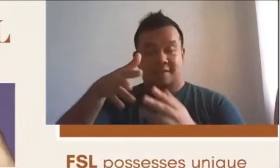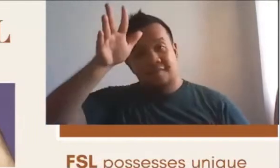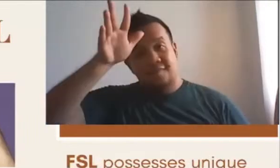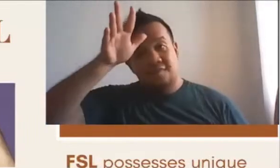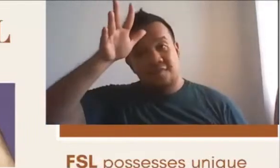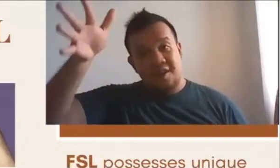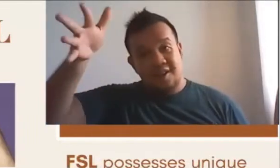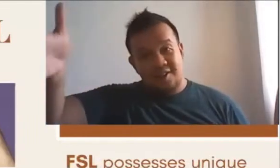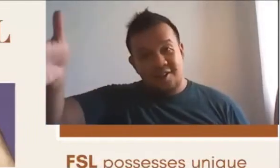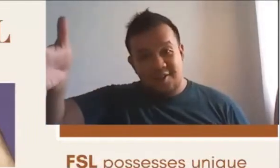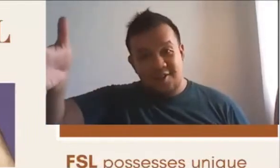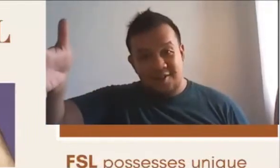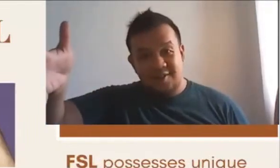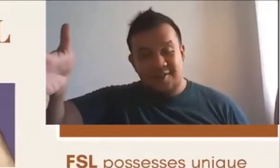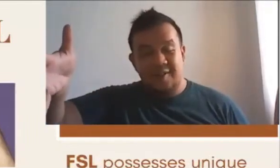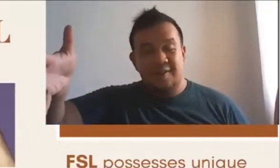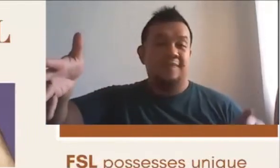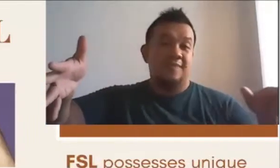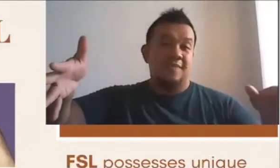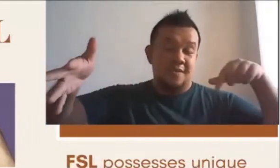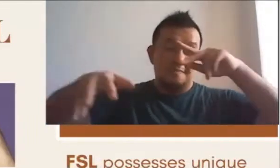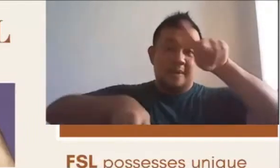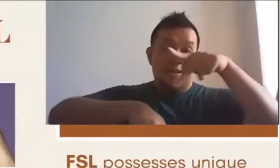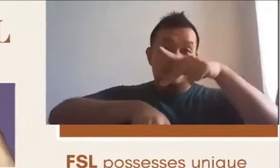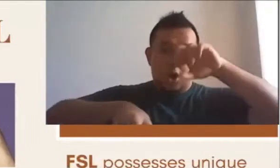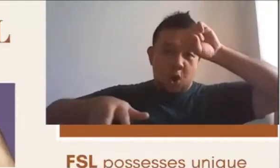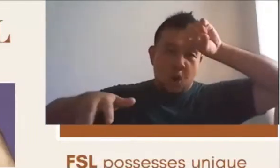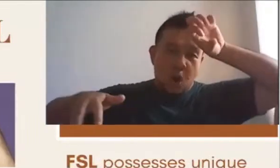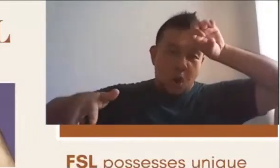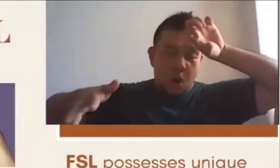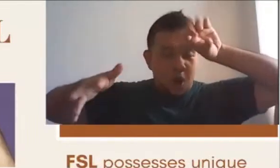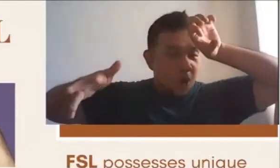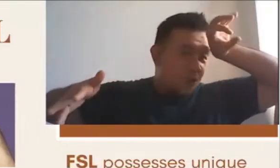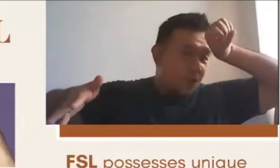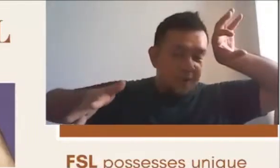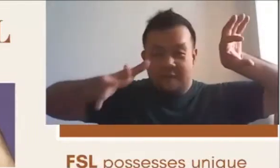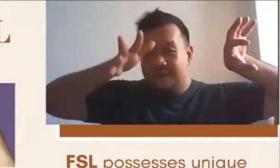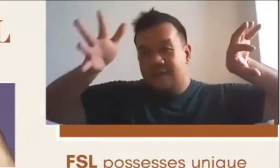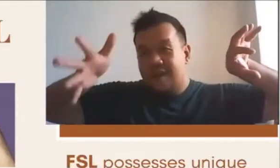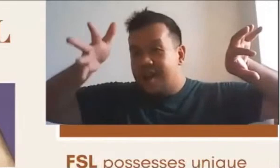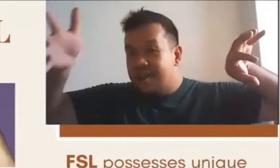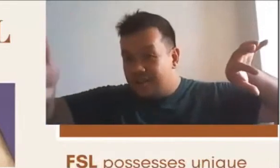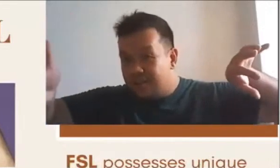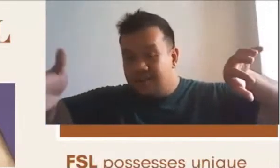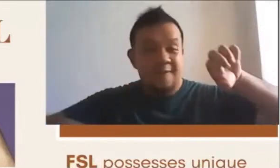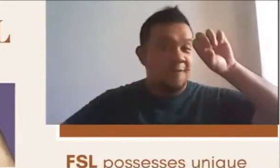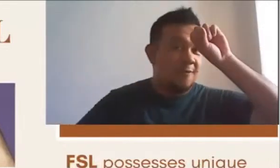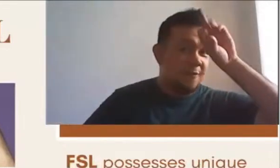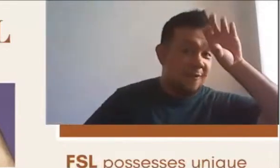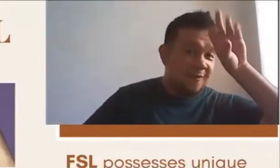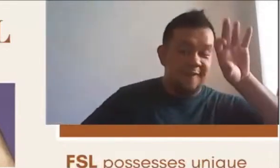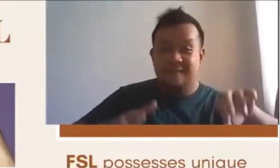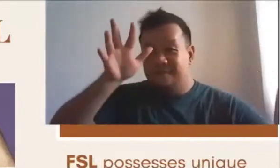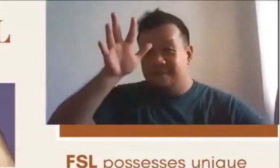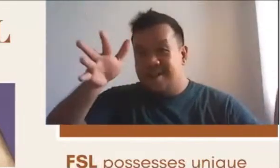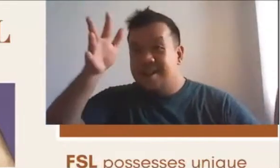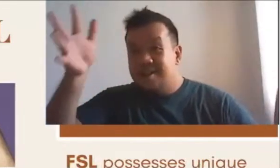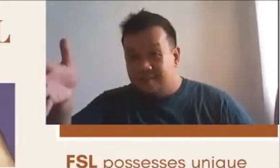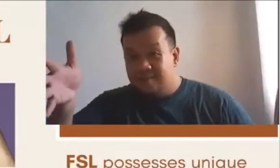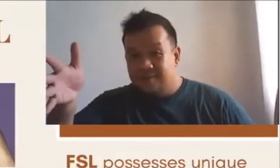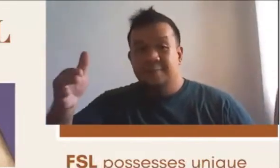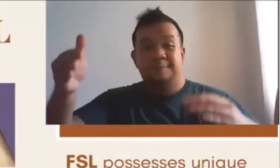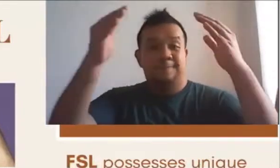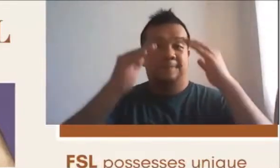sa US and then Philippines. US, yeah. So, sa grandmother naman, ganito siya.